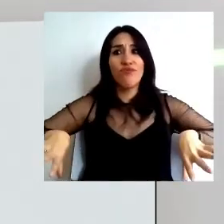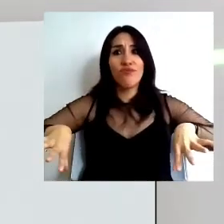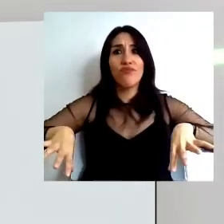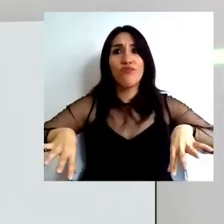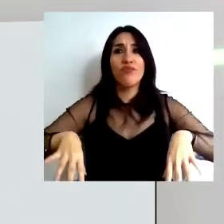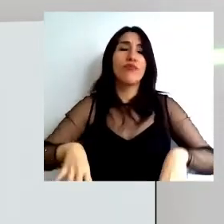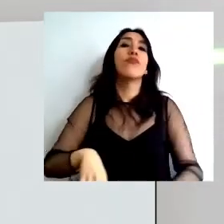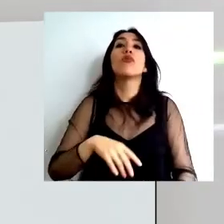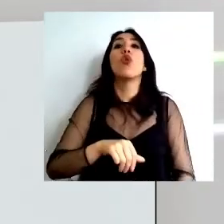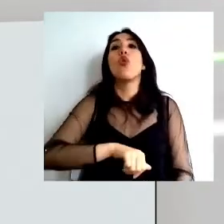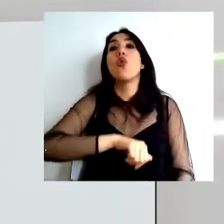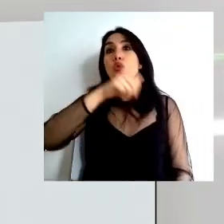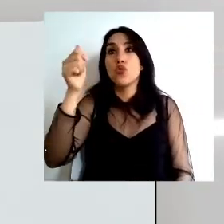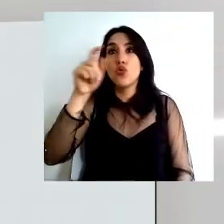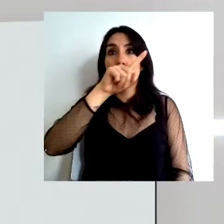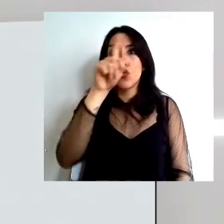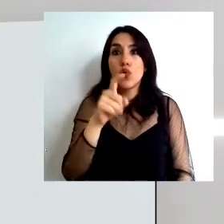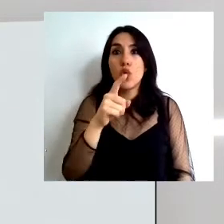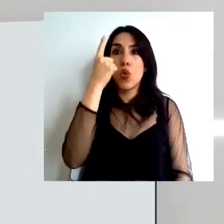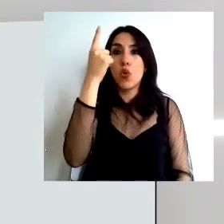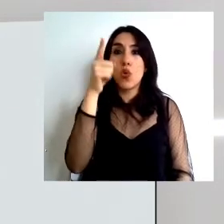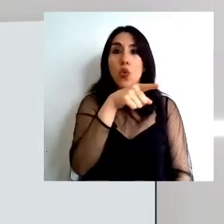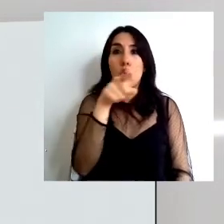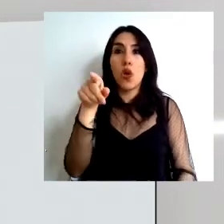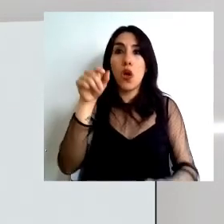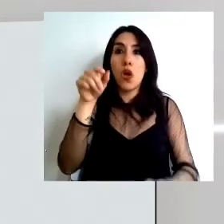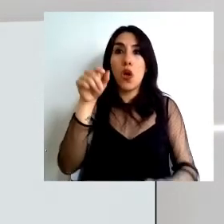for the coming minutes. I'm having a look.